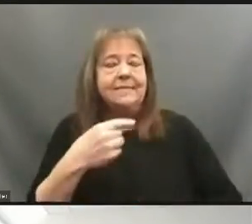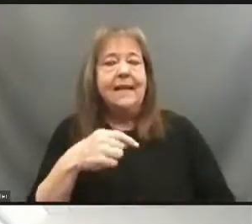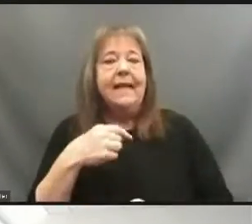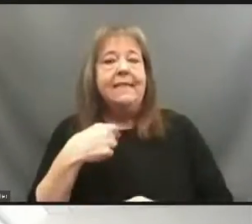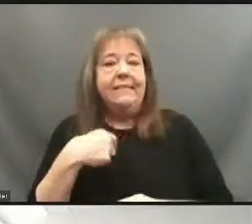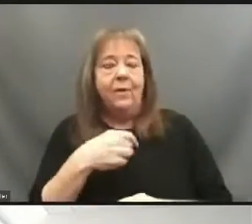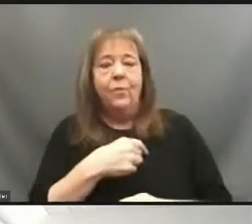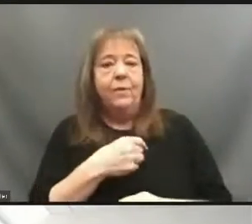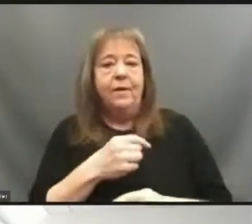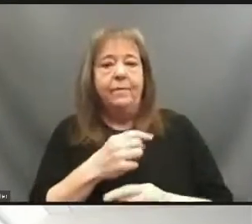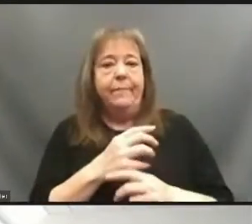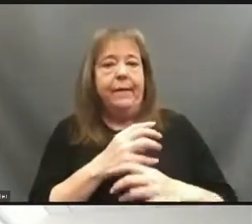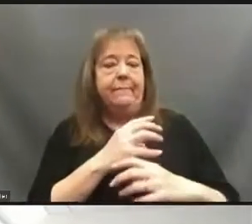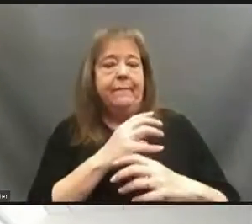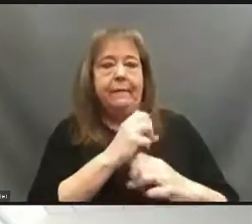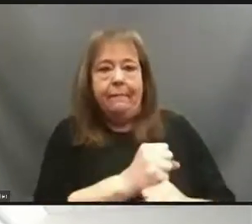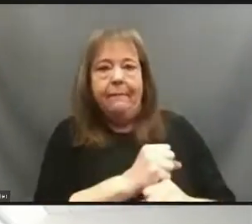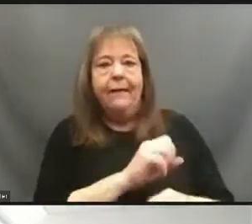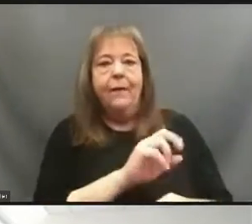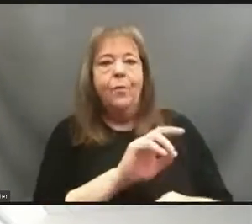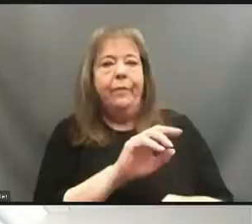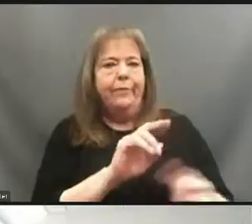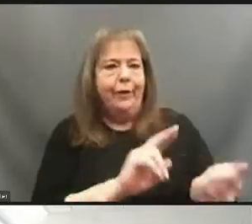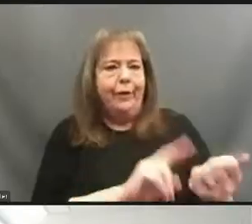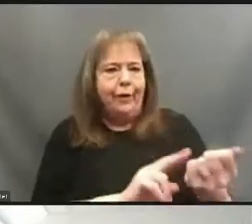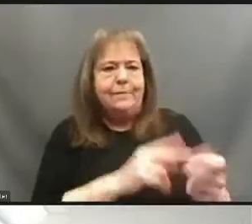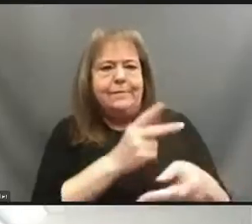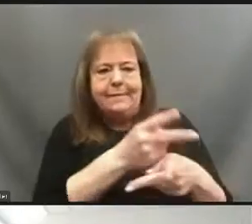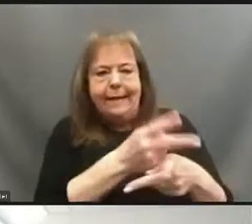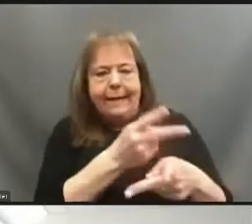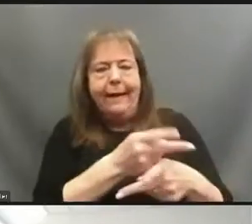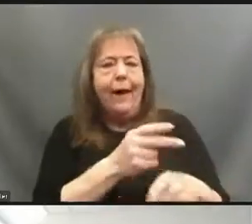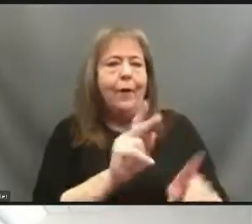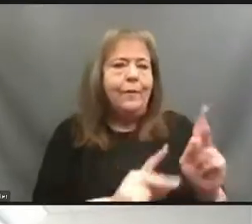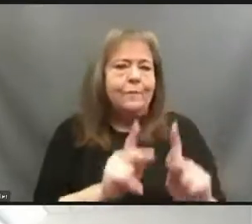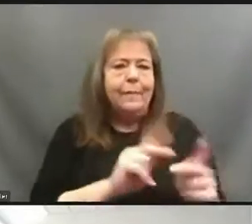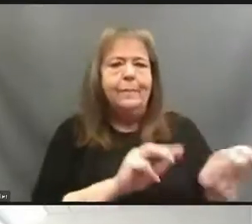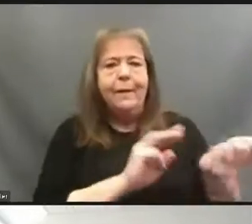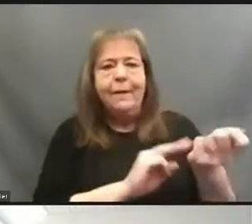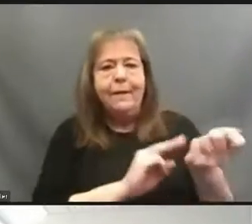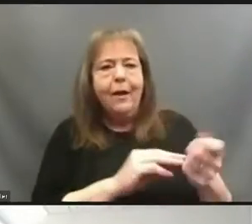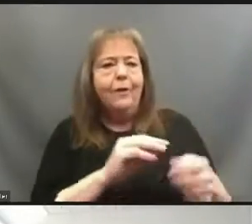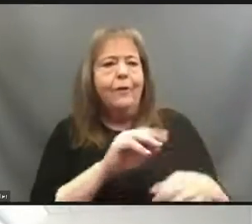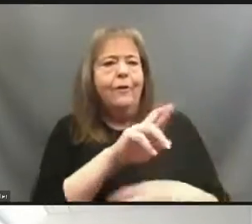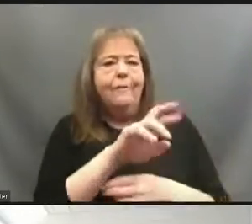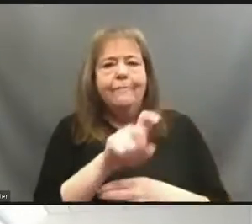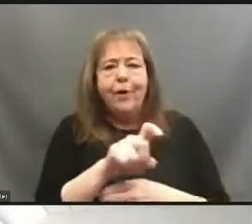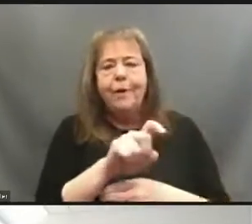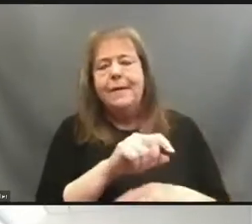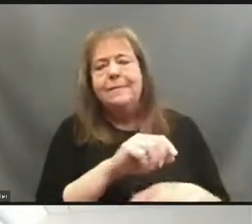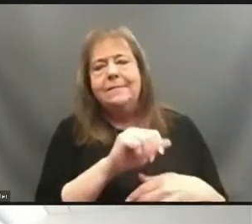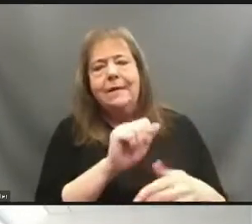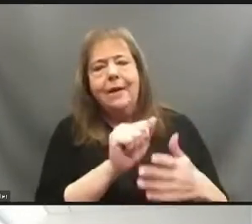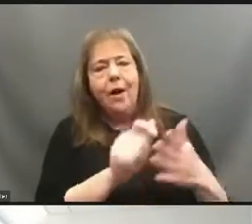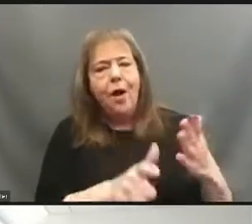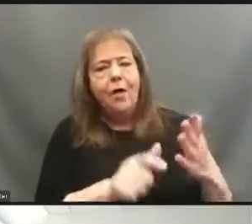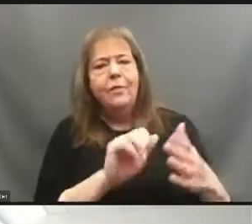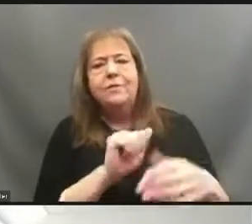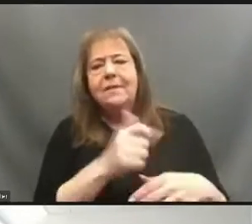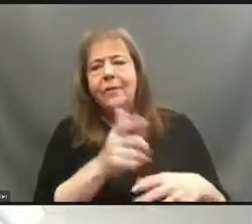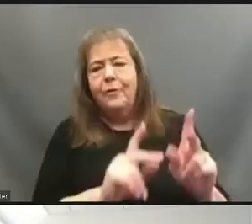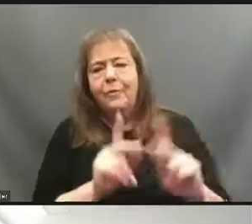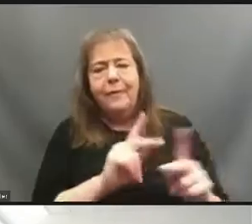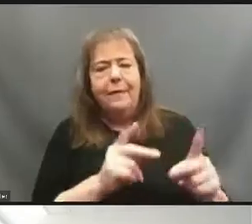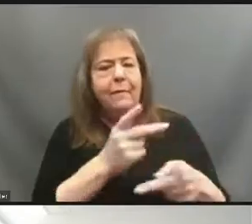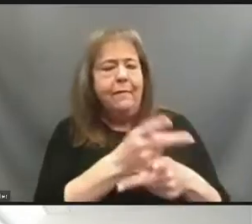we would have had nurses that were having to take care of those patients, doctors, pharmacy staff, our ancillary staff. All that adds